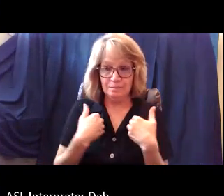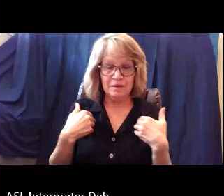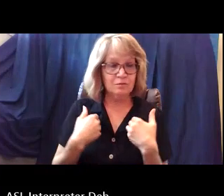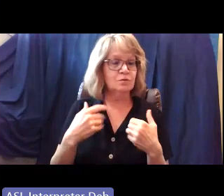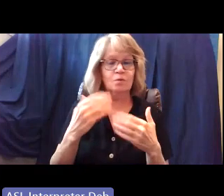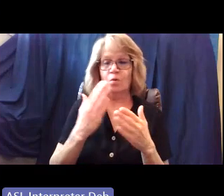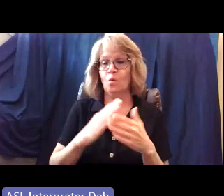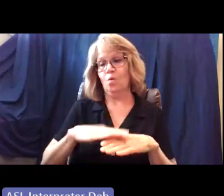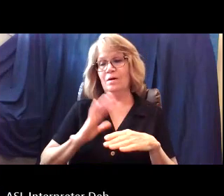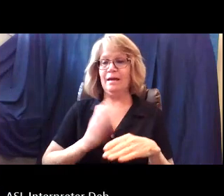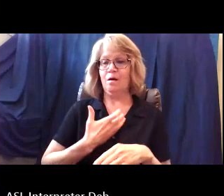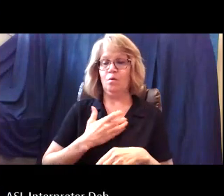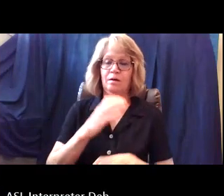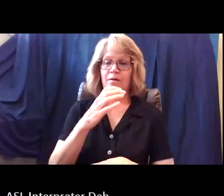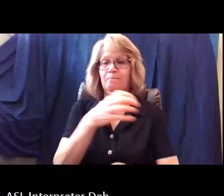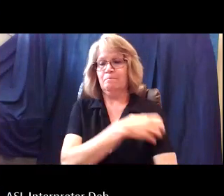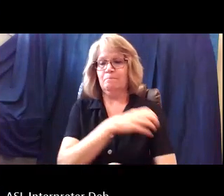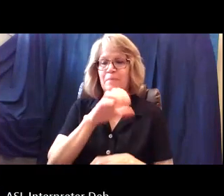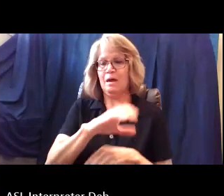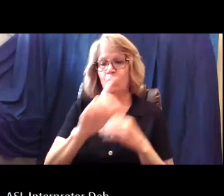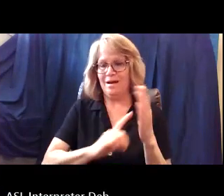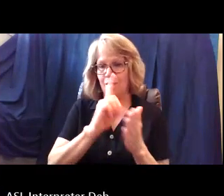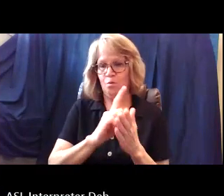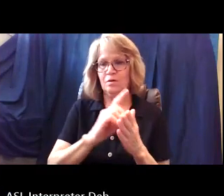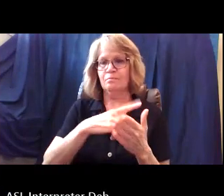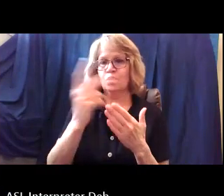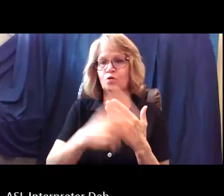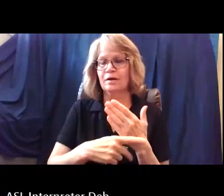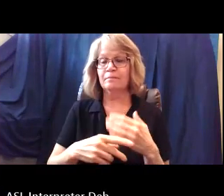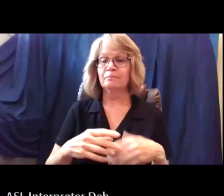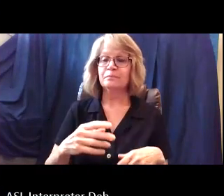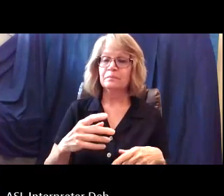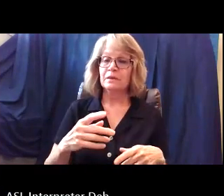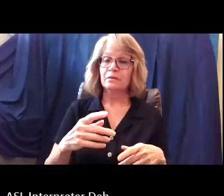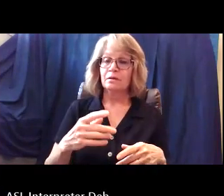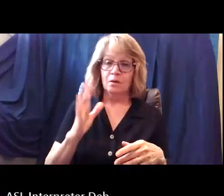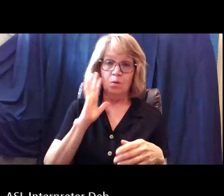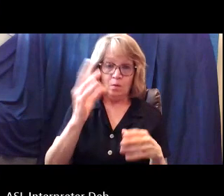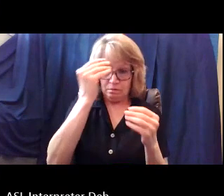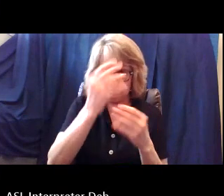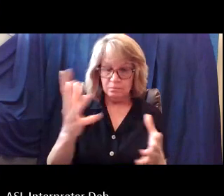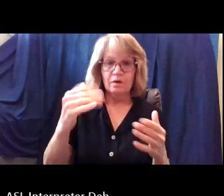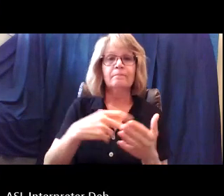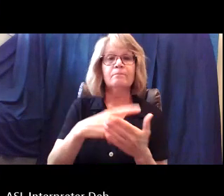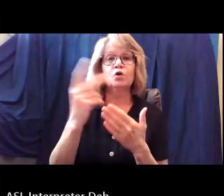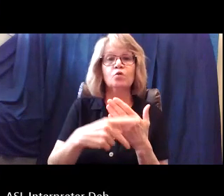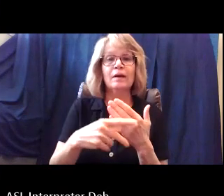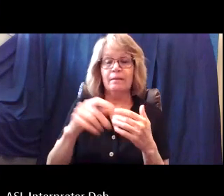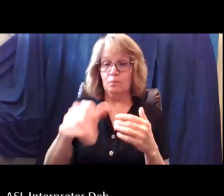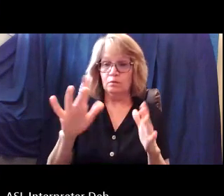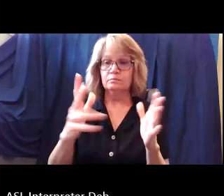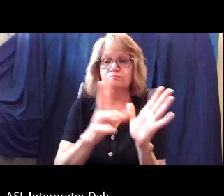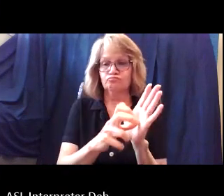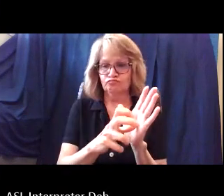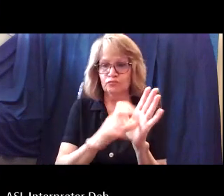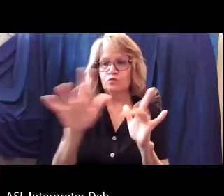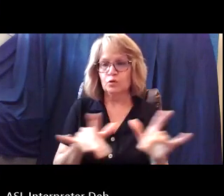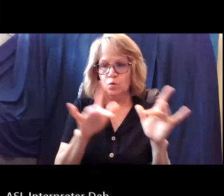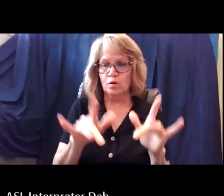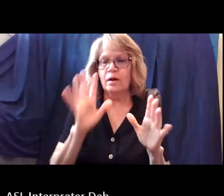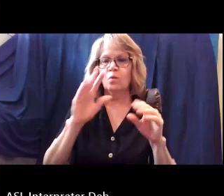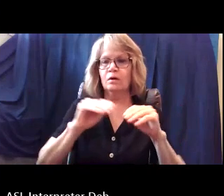Hour program. Before we get started, I want to let you all know that this program is being recorded, and we will send